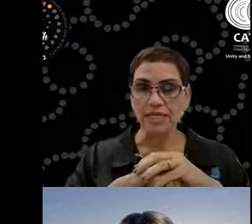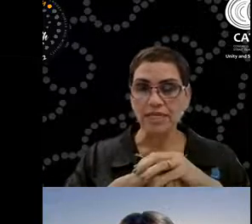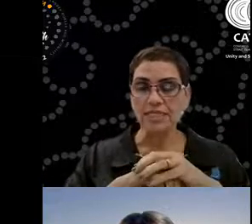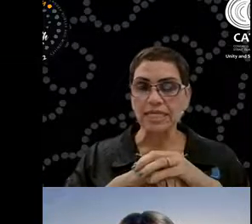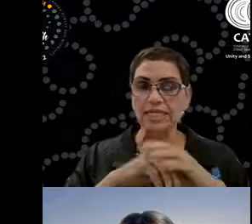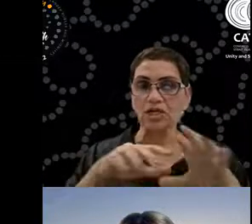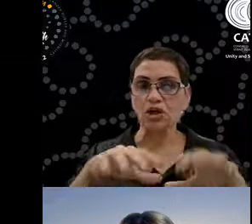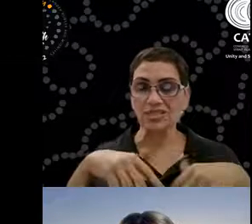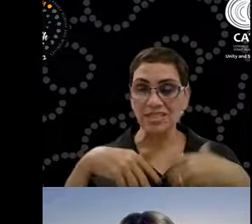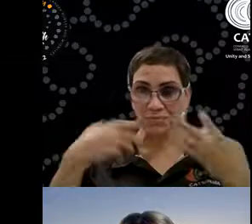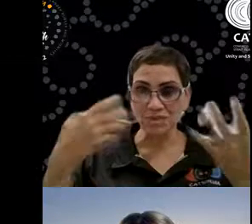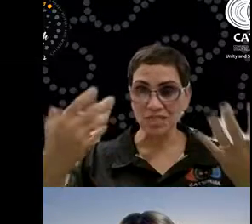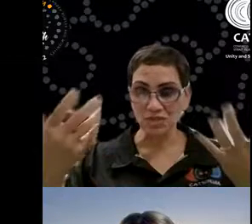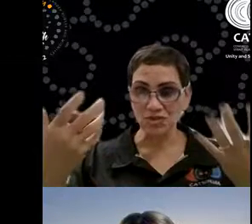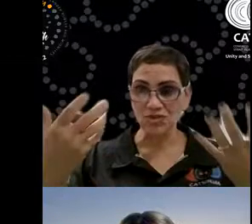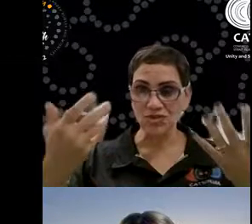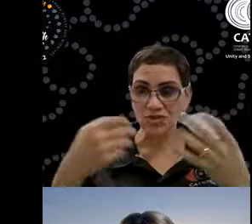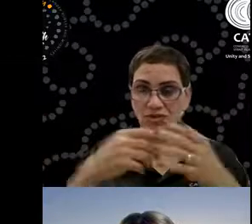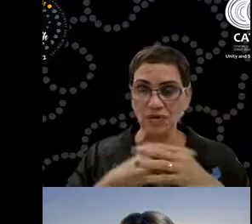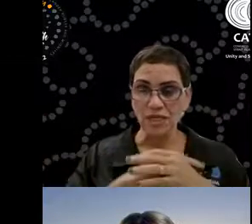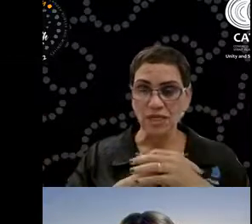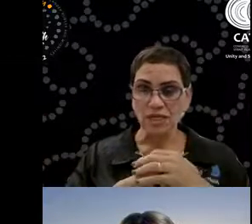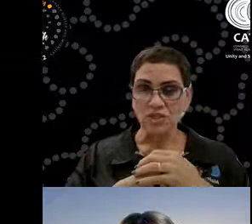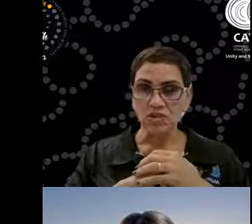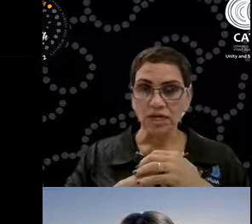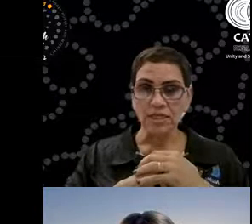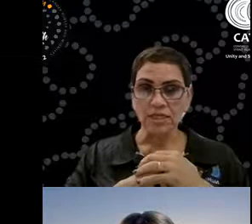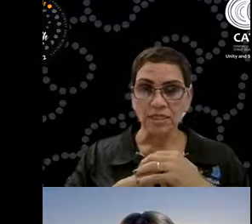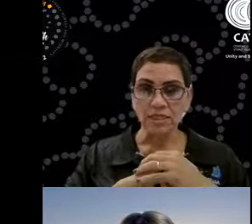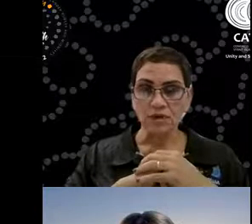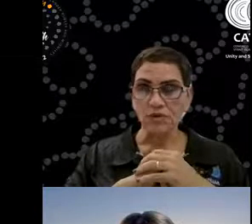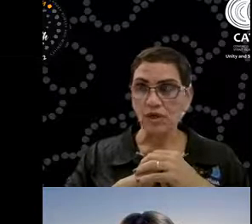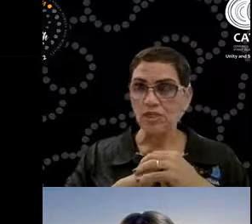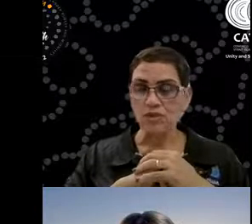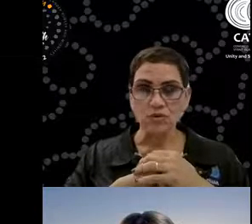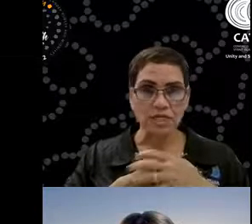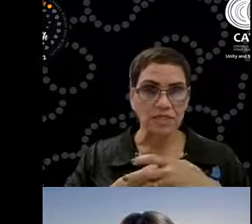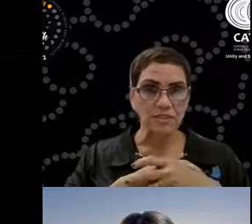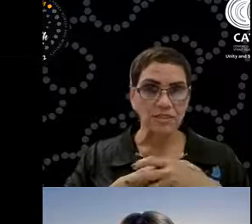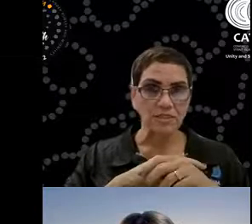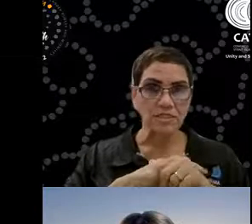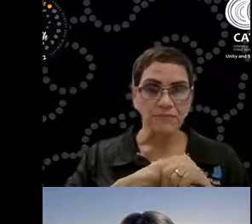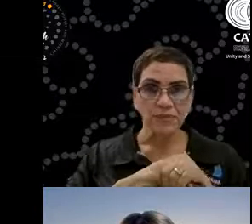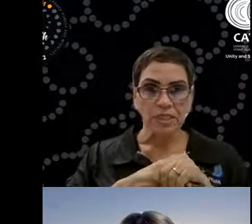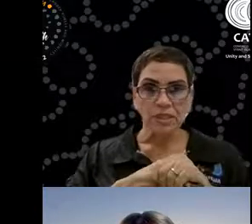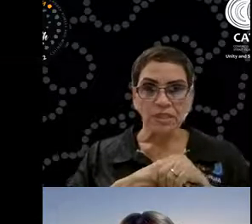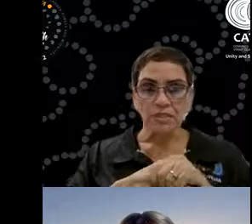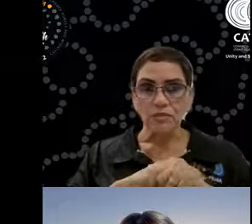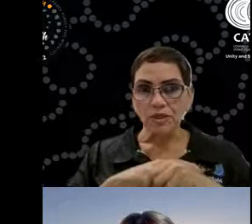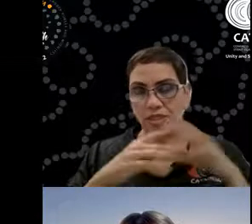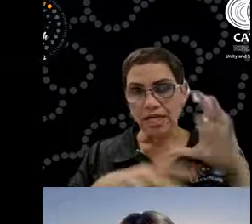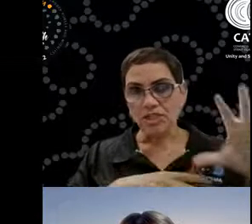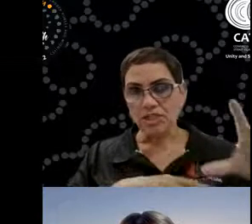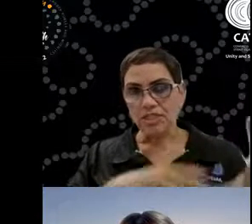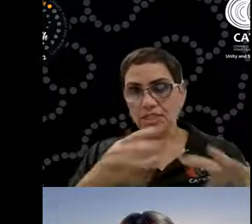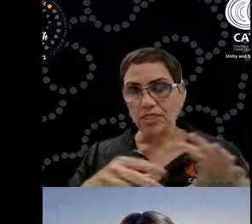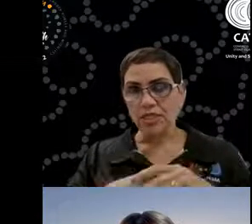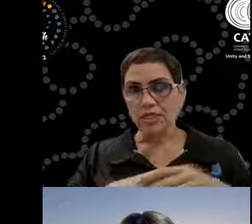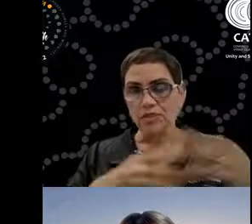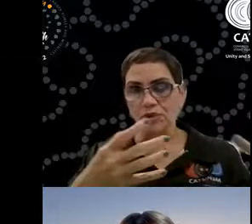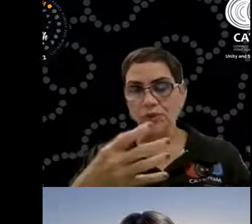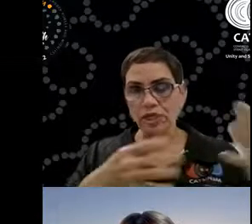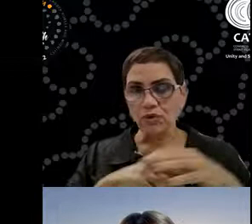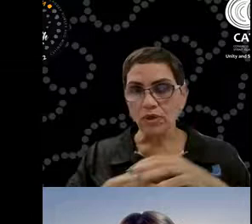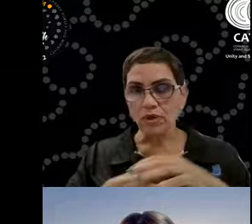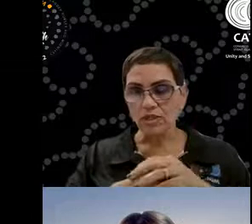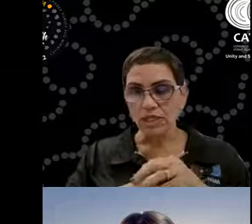in the early 1980s, and again the concept was introduced to Australia in the early 2000s. So what you can